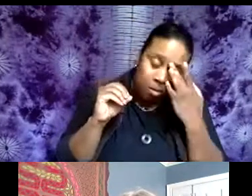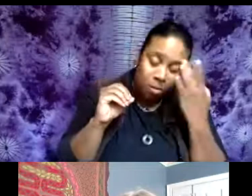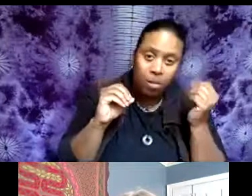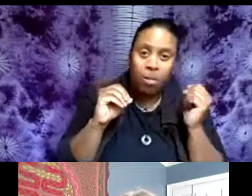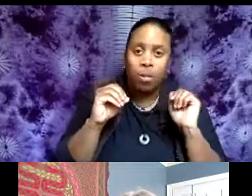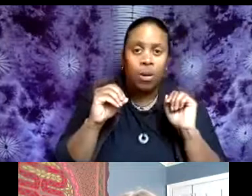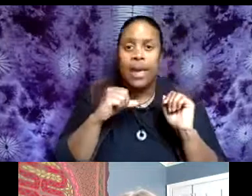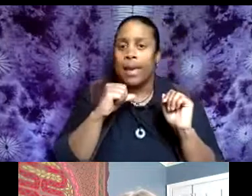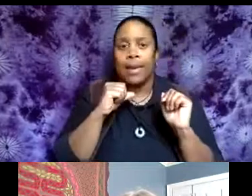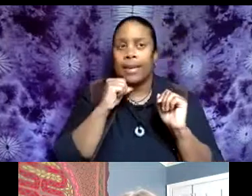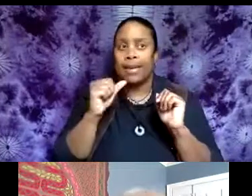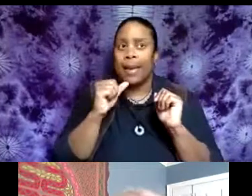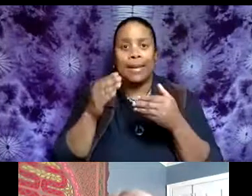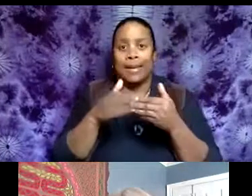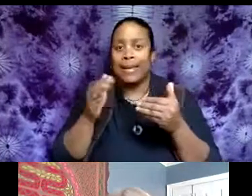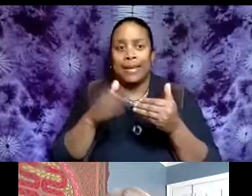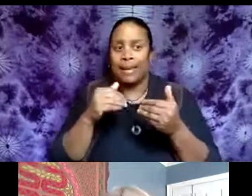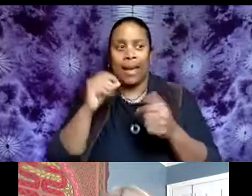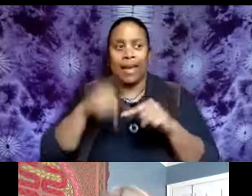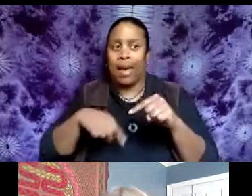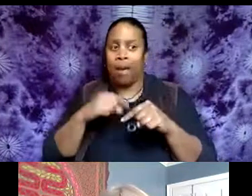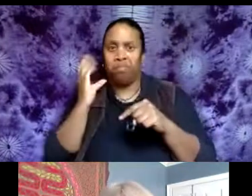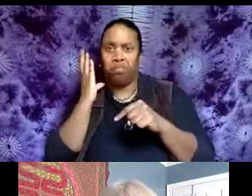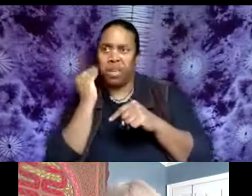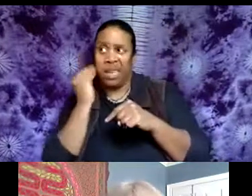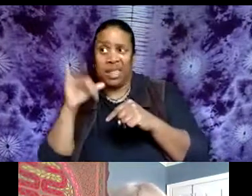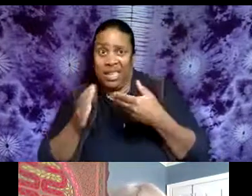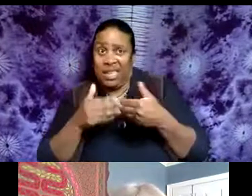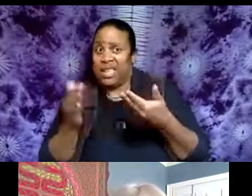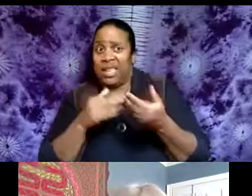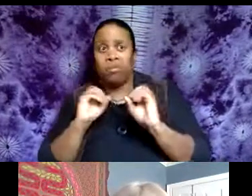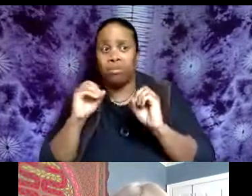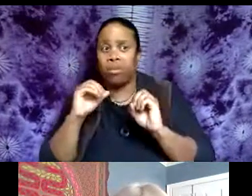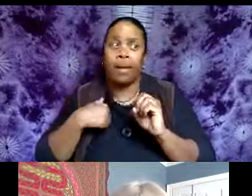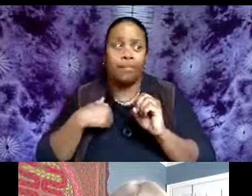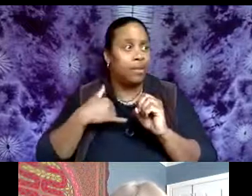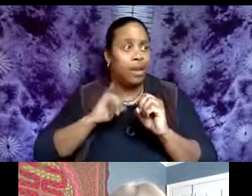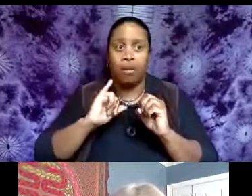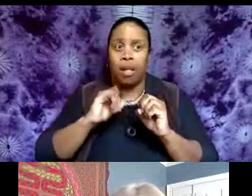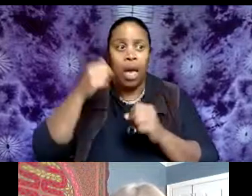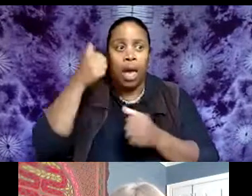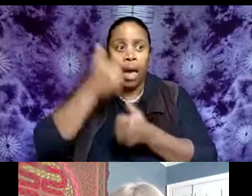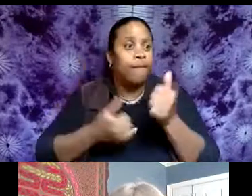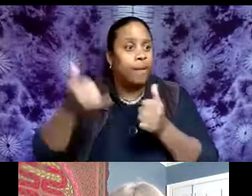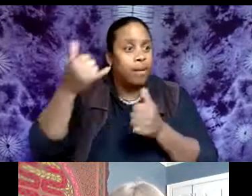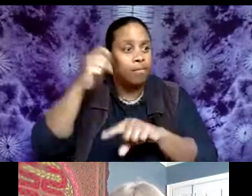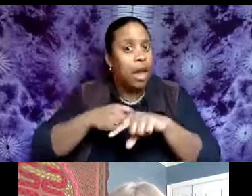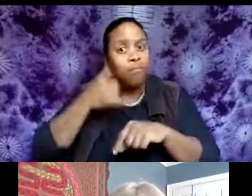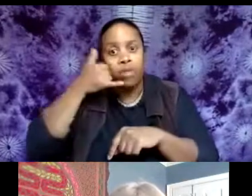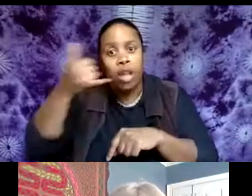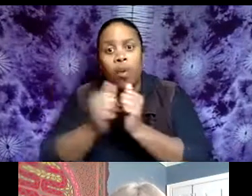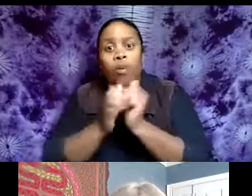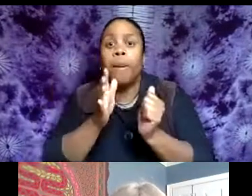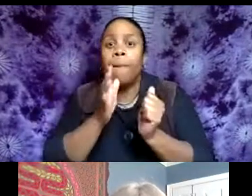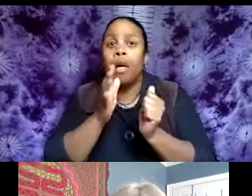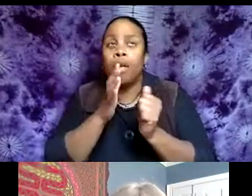it is not easy. I'm not going to act like it is. I still deal with it every phone call I have, but I have